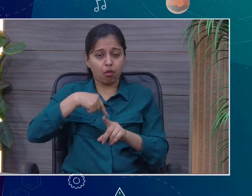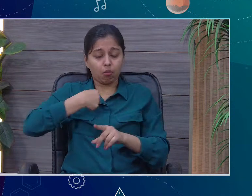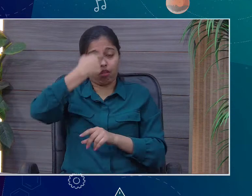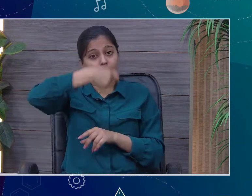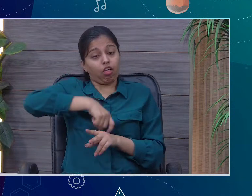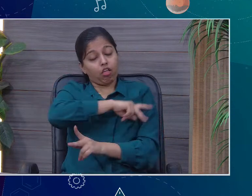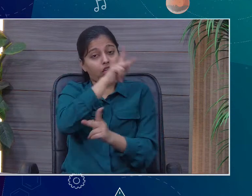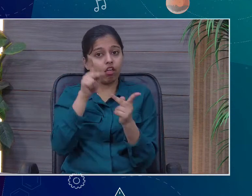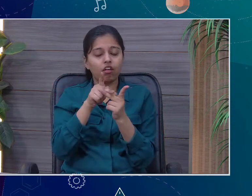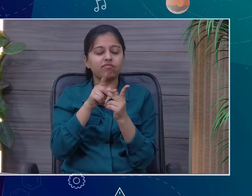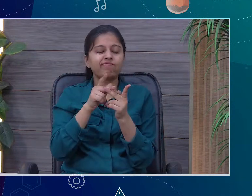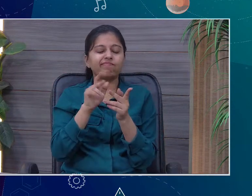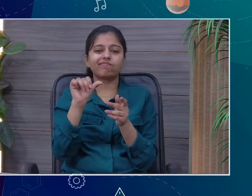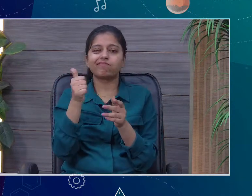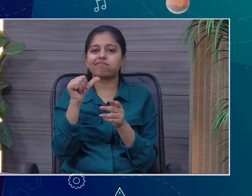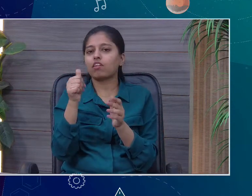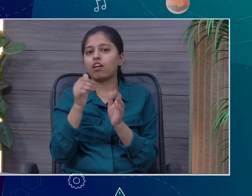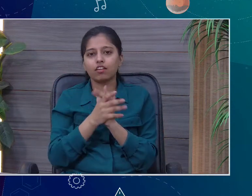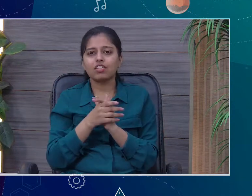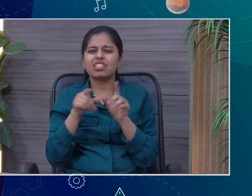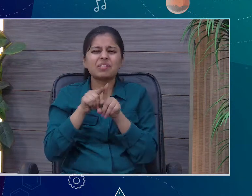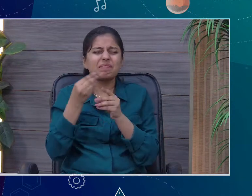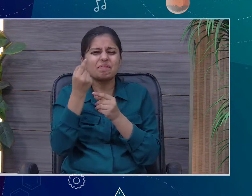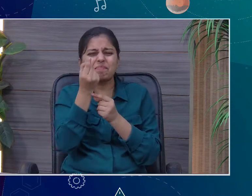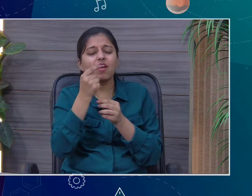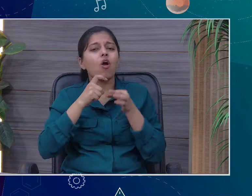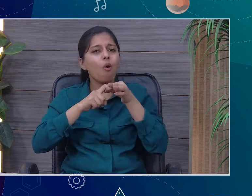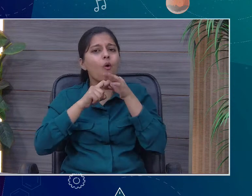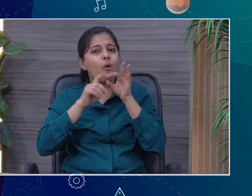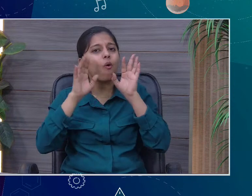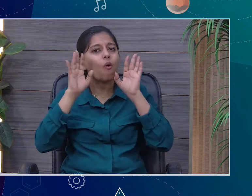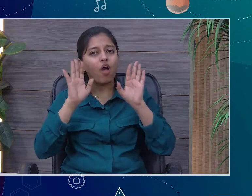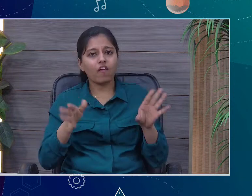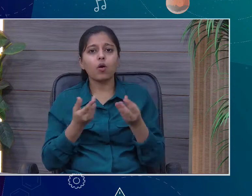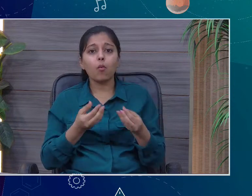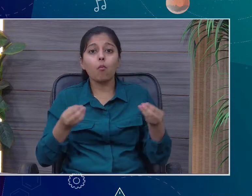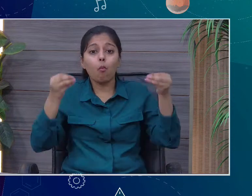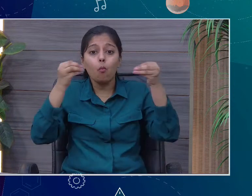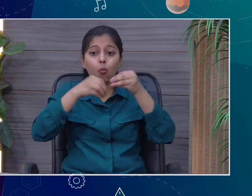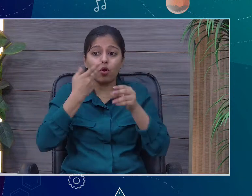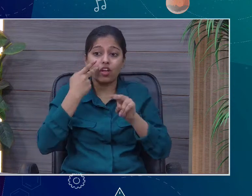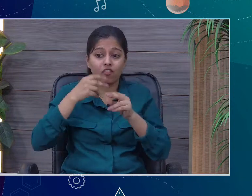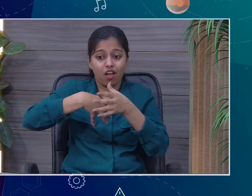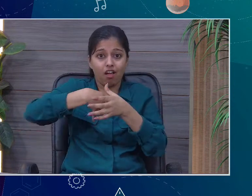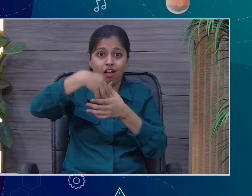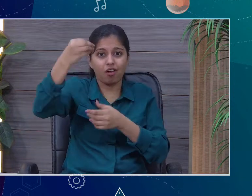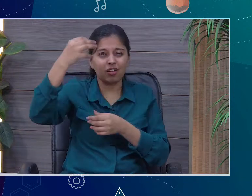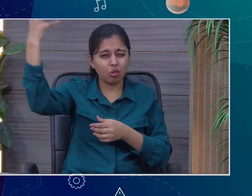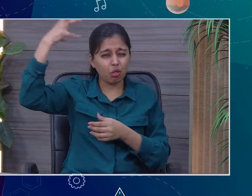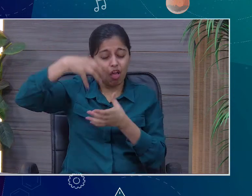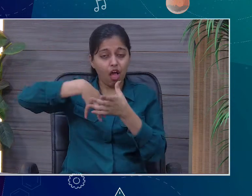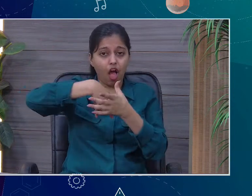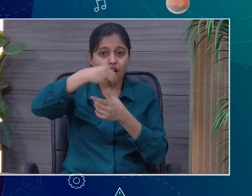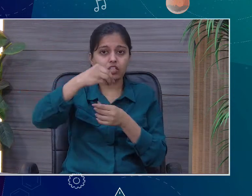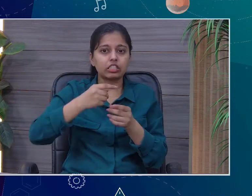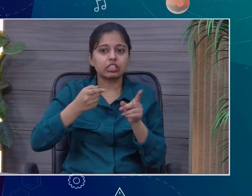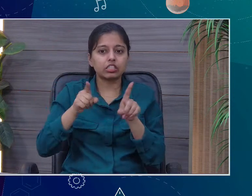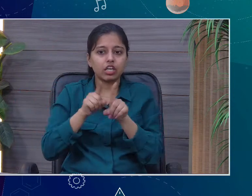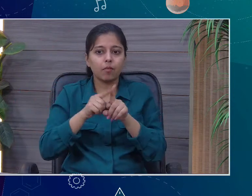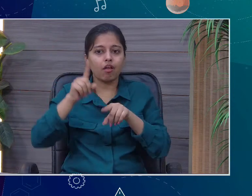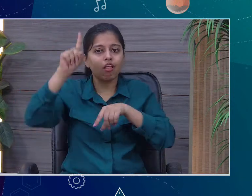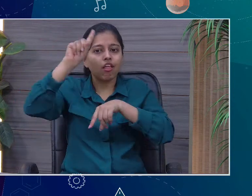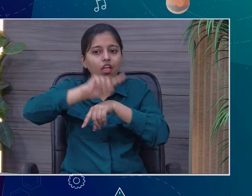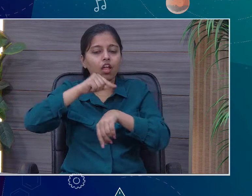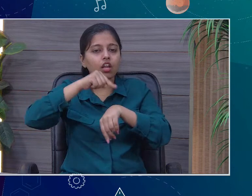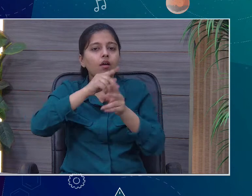are, yes. So these are the kinds of the questions, and for this we can take them out in the sun at the different time of the day and do